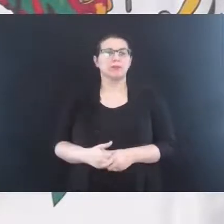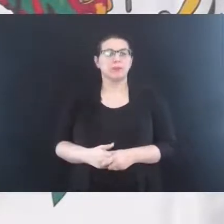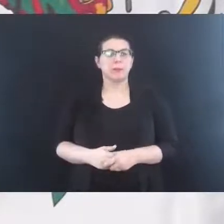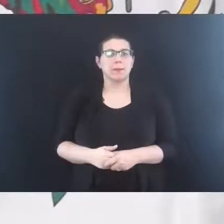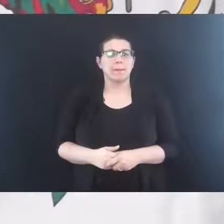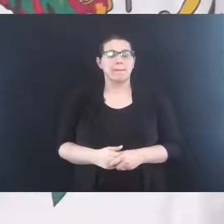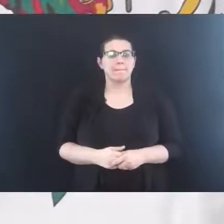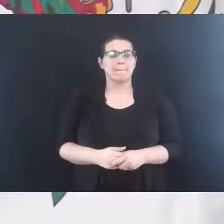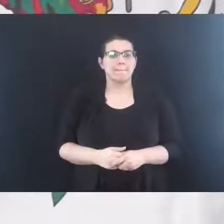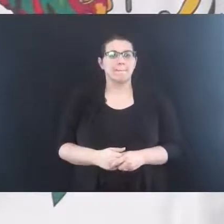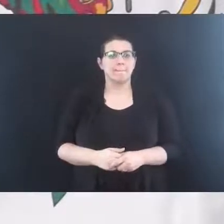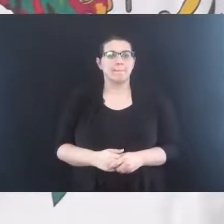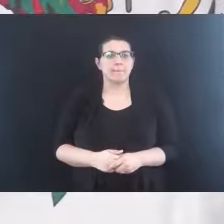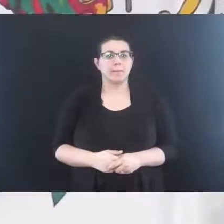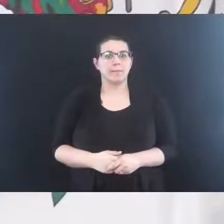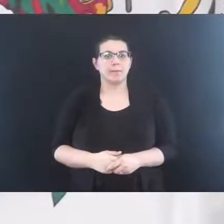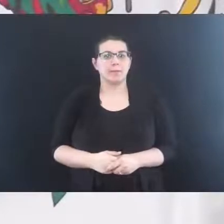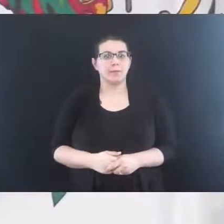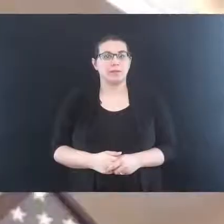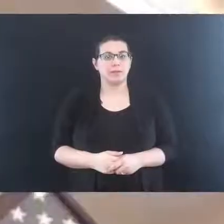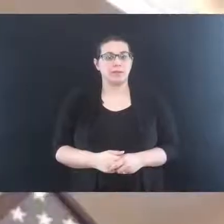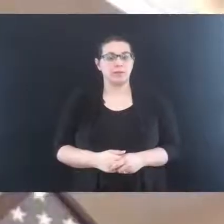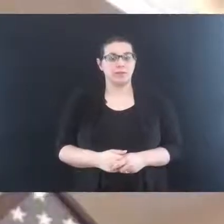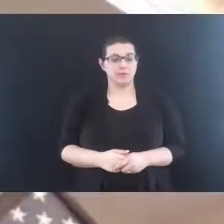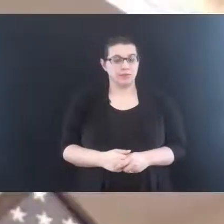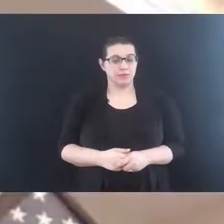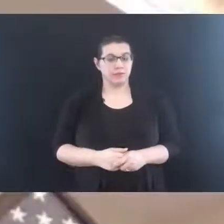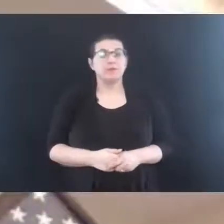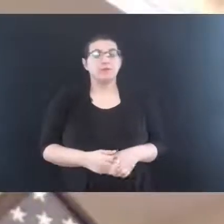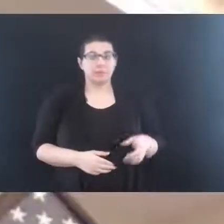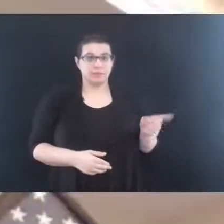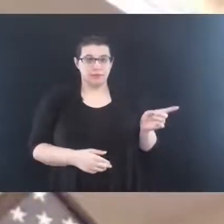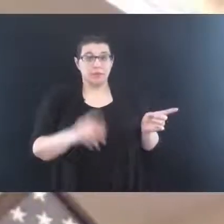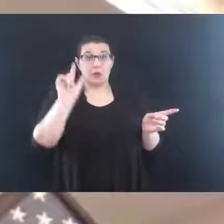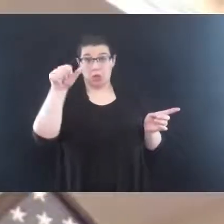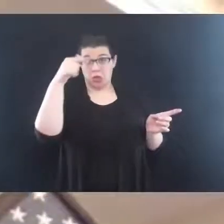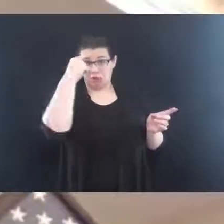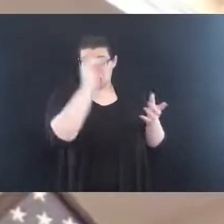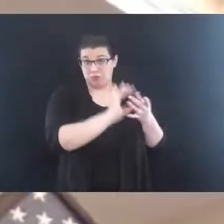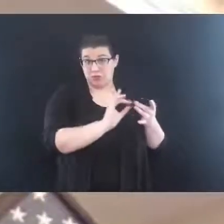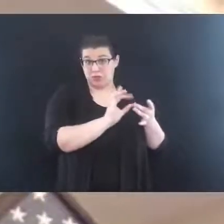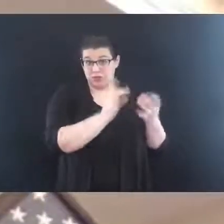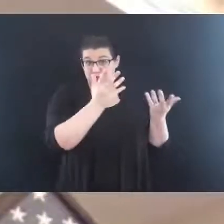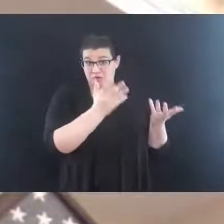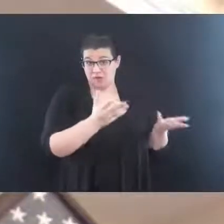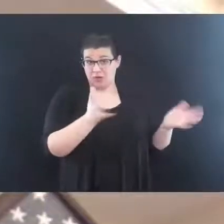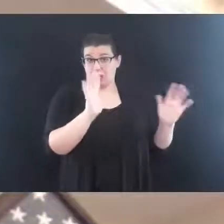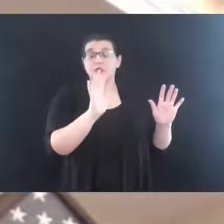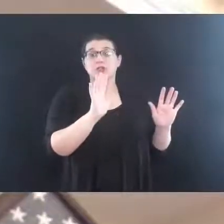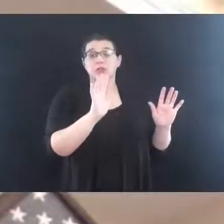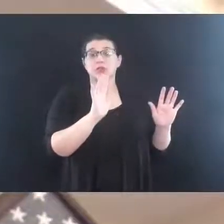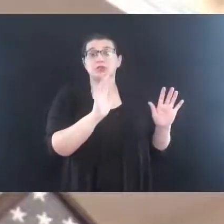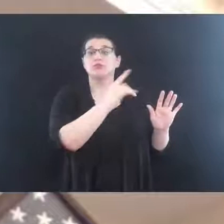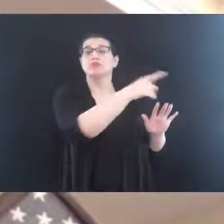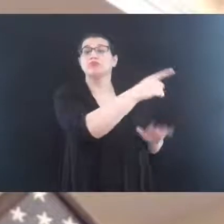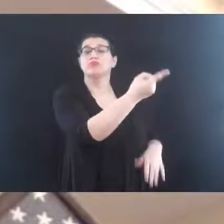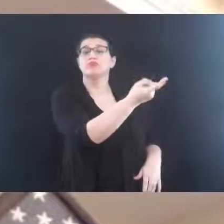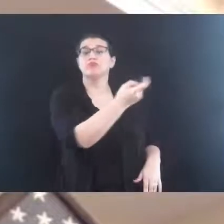Yes, sir. Thank you, Governor. As the governor has pointed out and laid out, he has tasked us